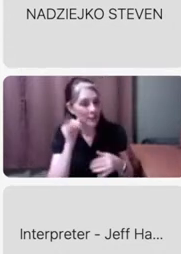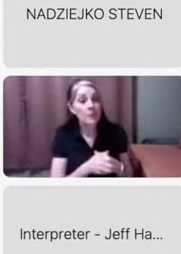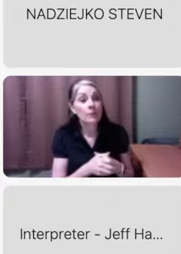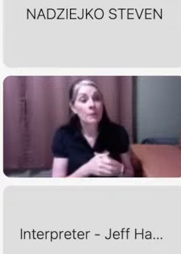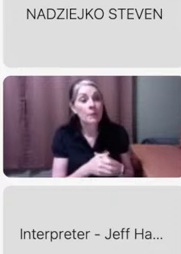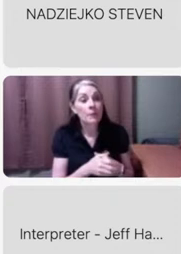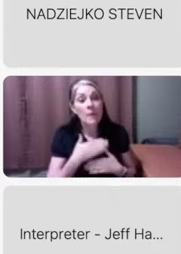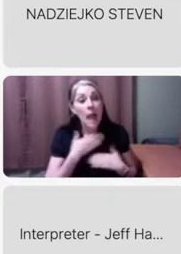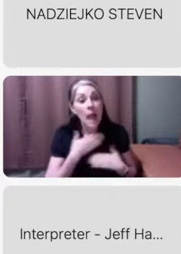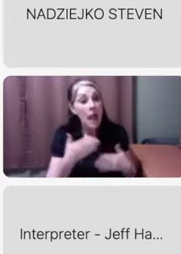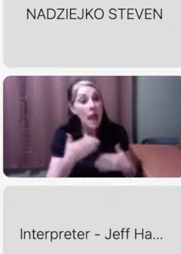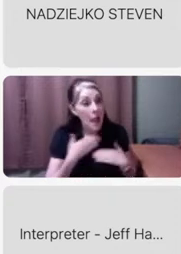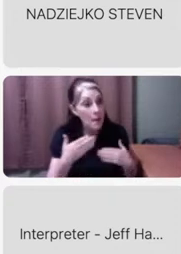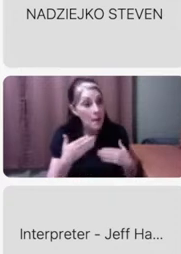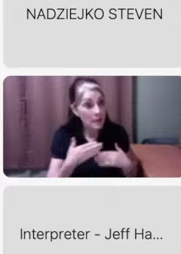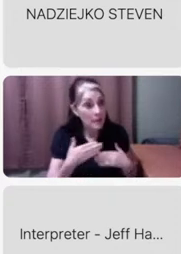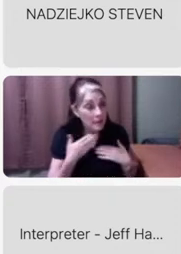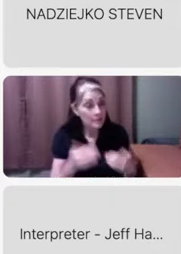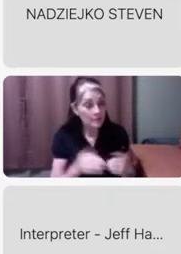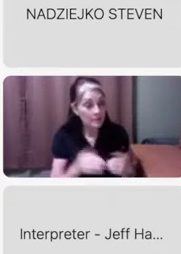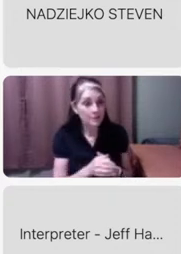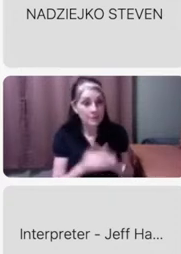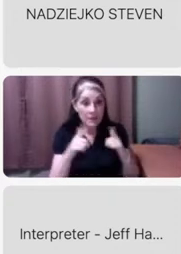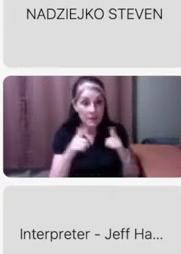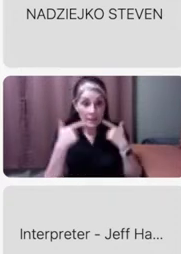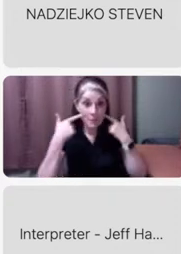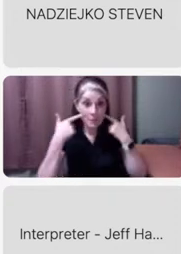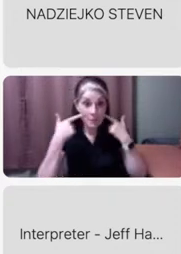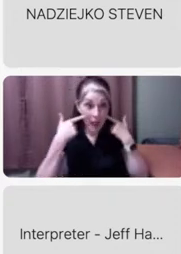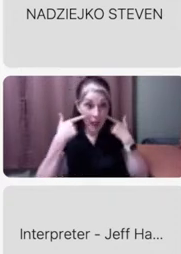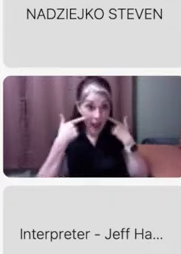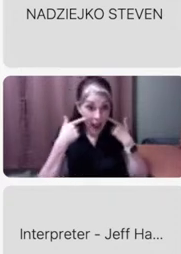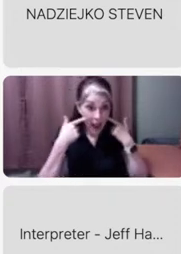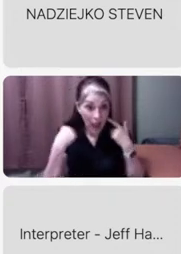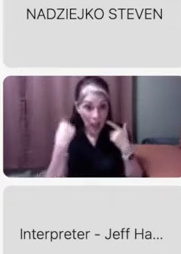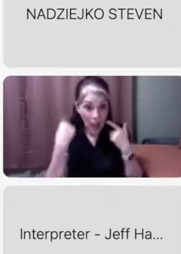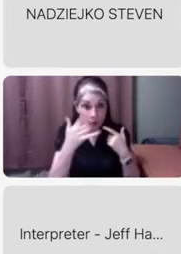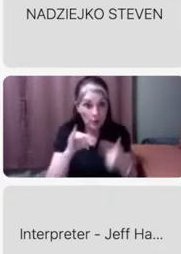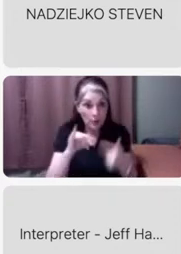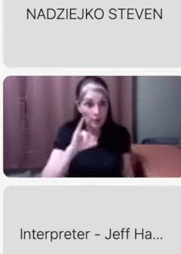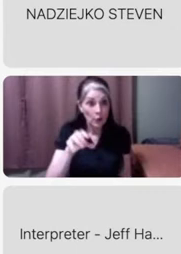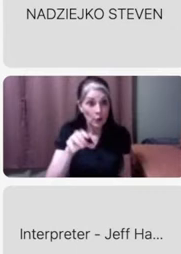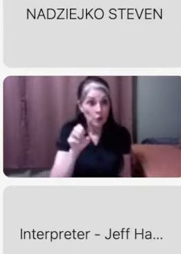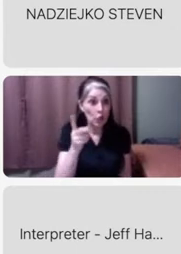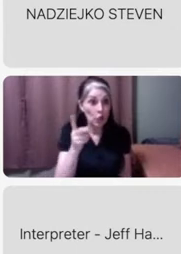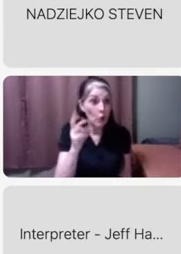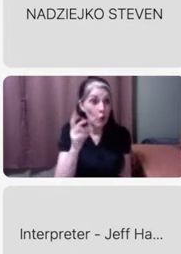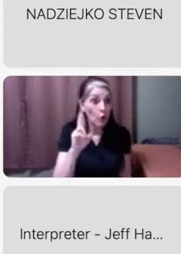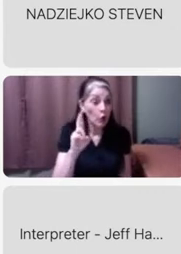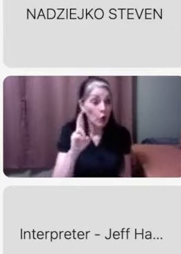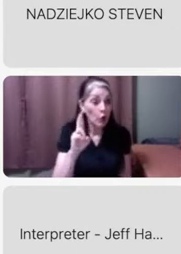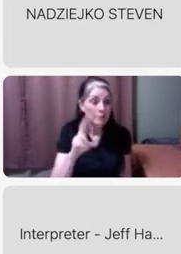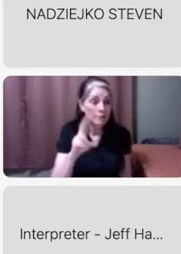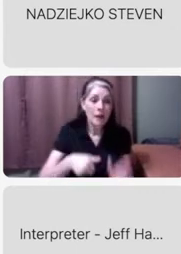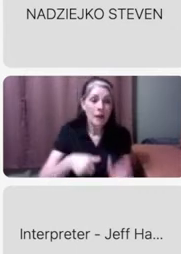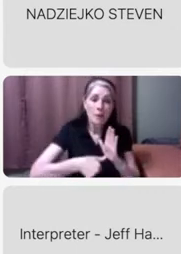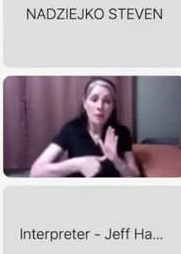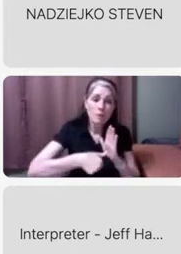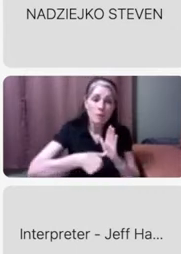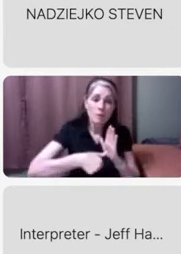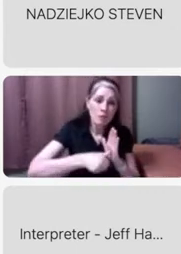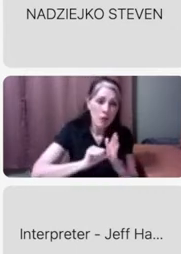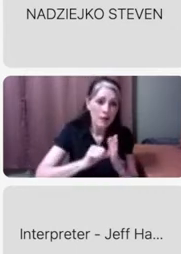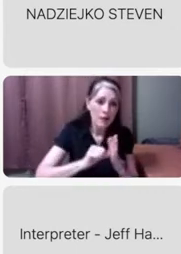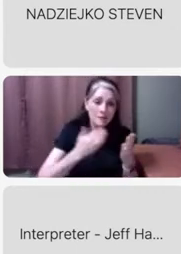i i if i could smile i'd look like the joker probably but you know i'm very very impressed thank you thank you for your guys's